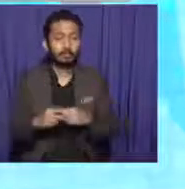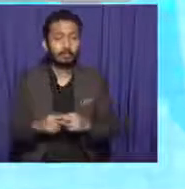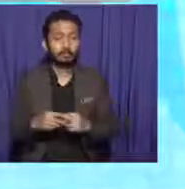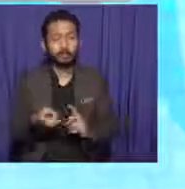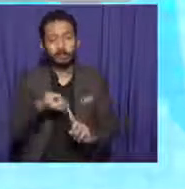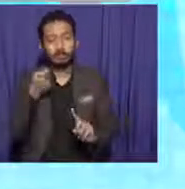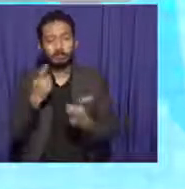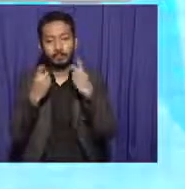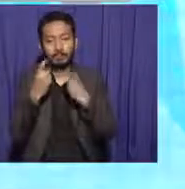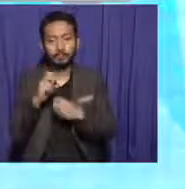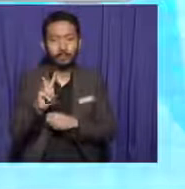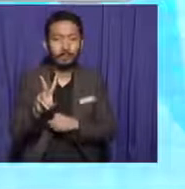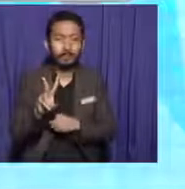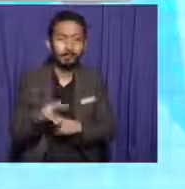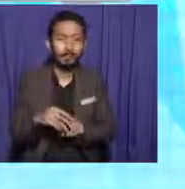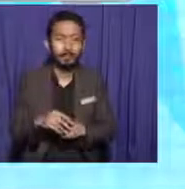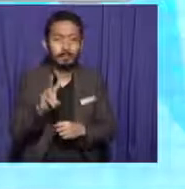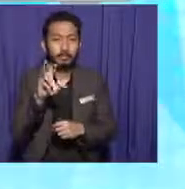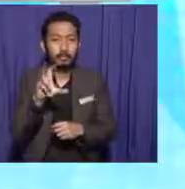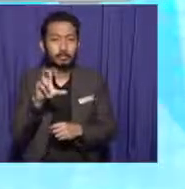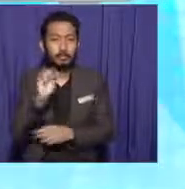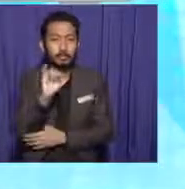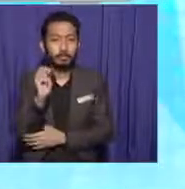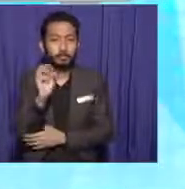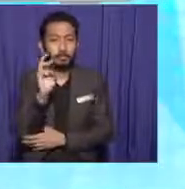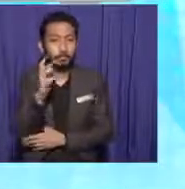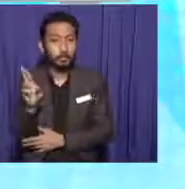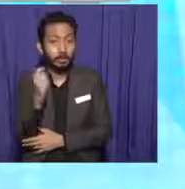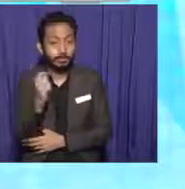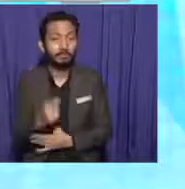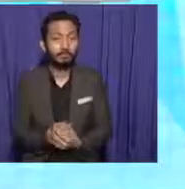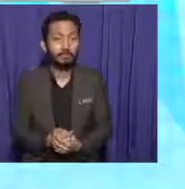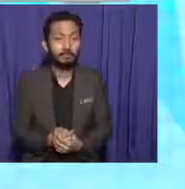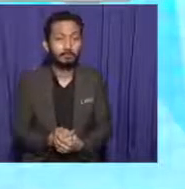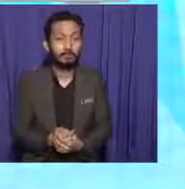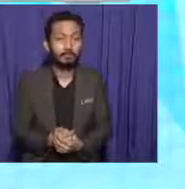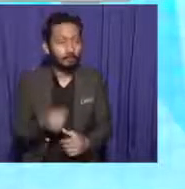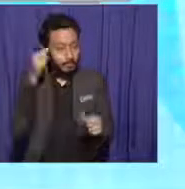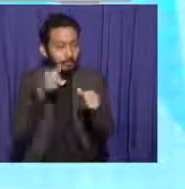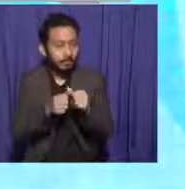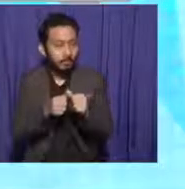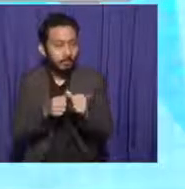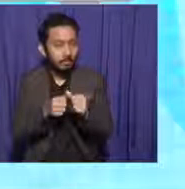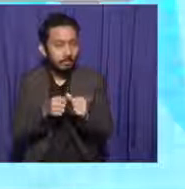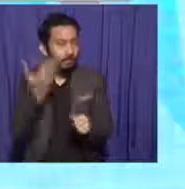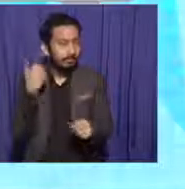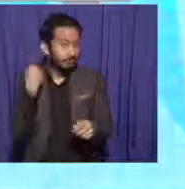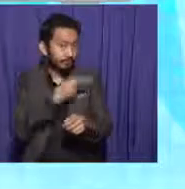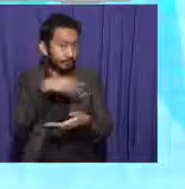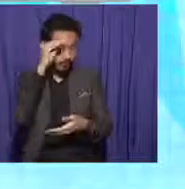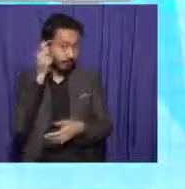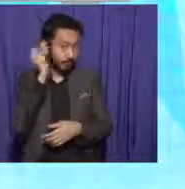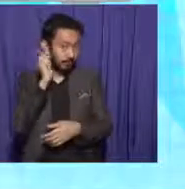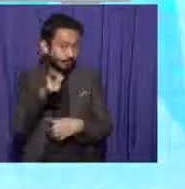the expression V equal to 30 sine 6000 T, remember that in our